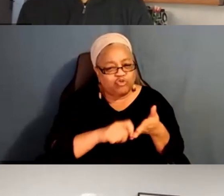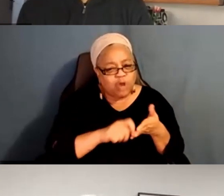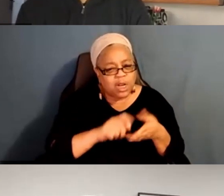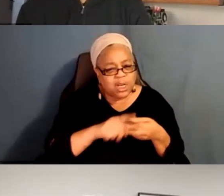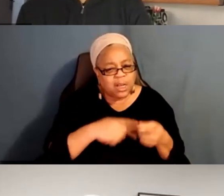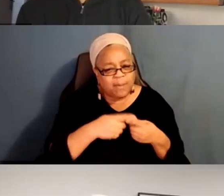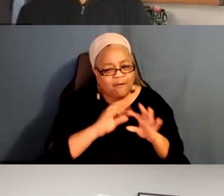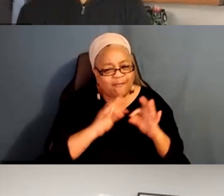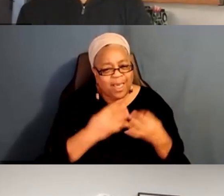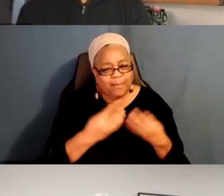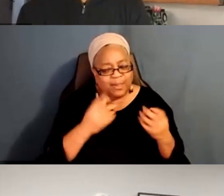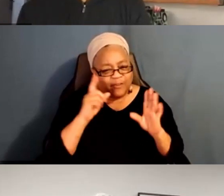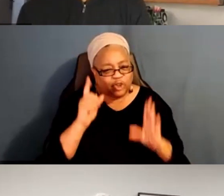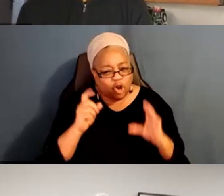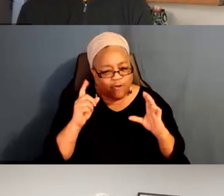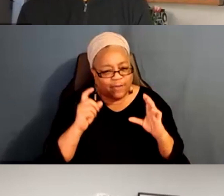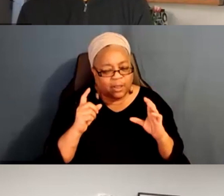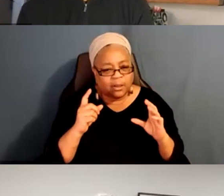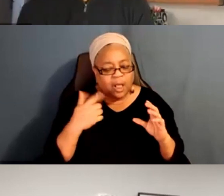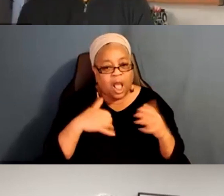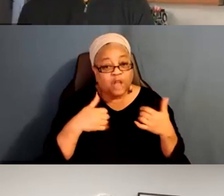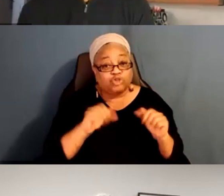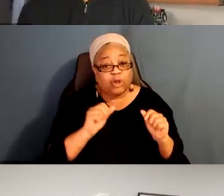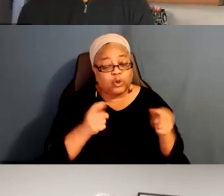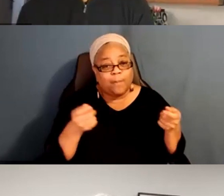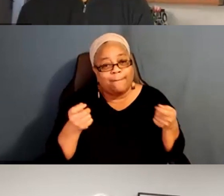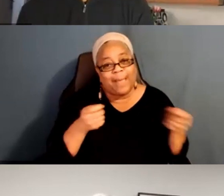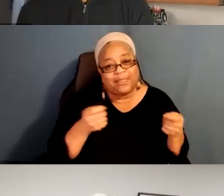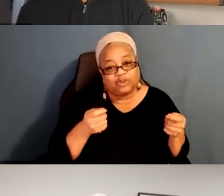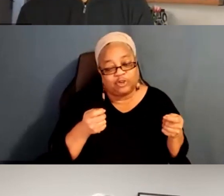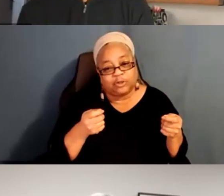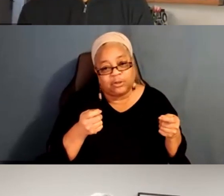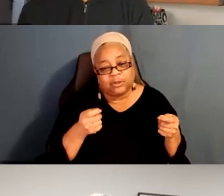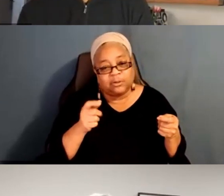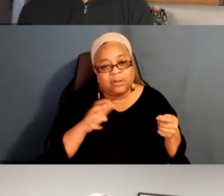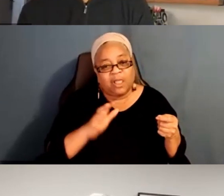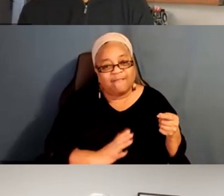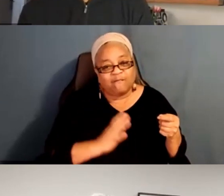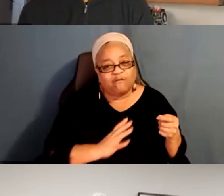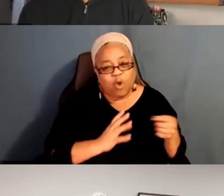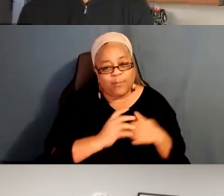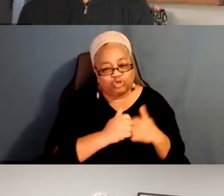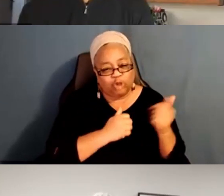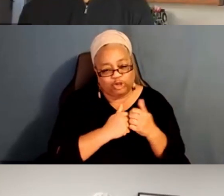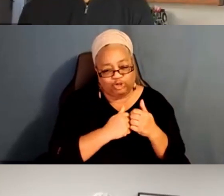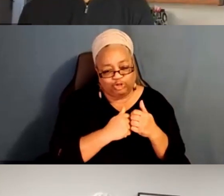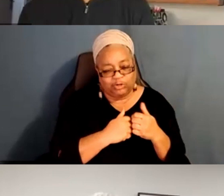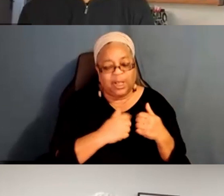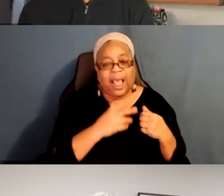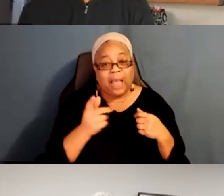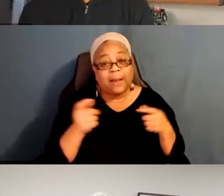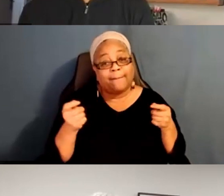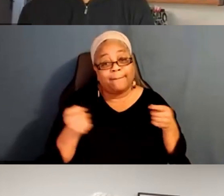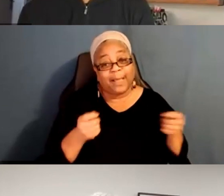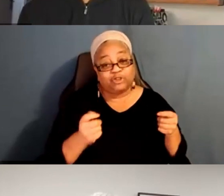was to try and master what its formal structures are. And mastering those